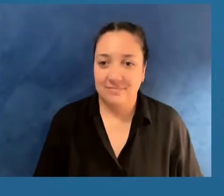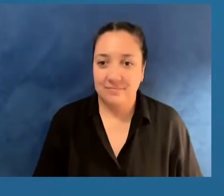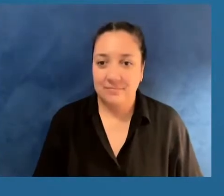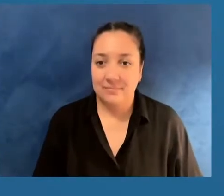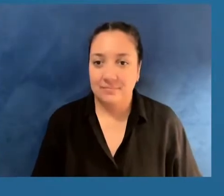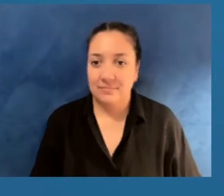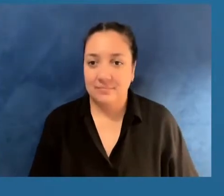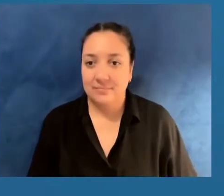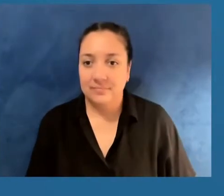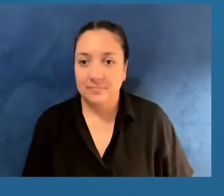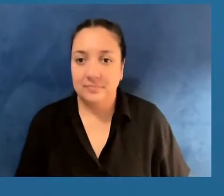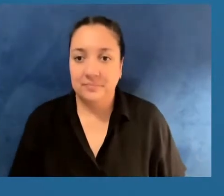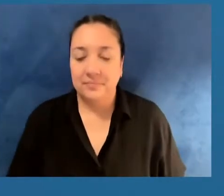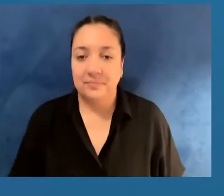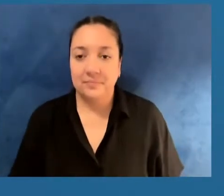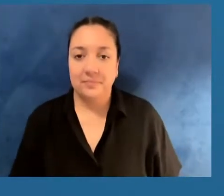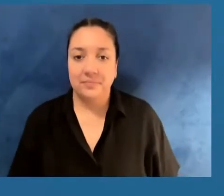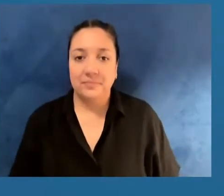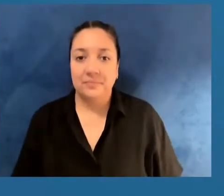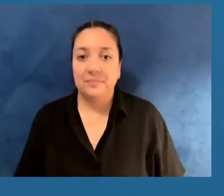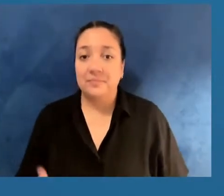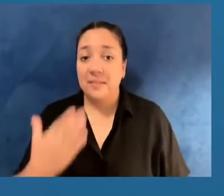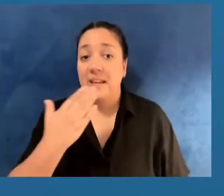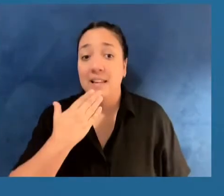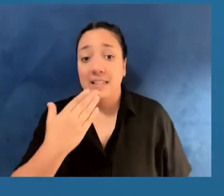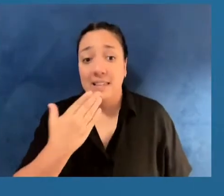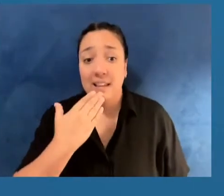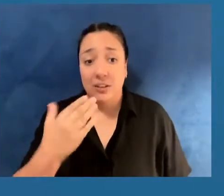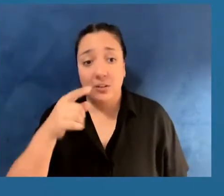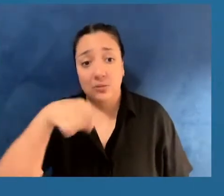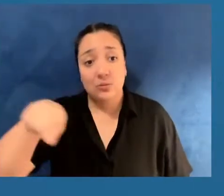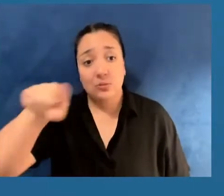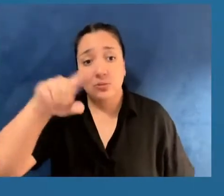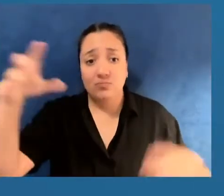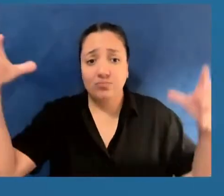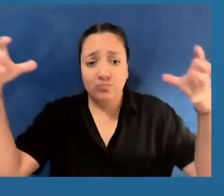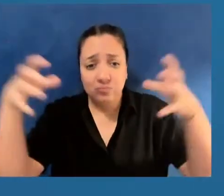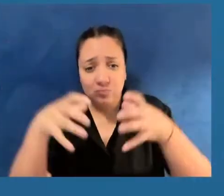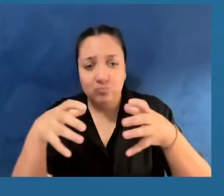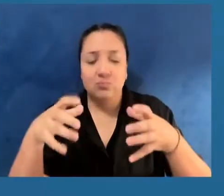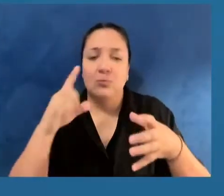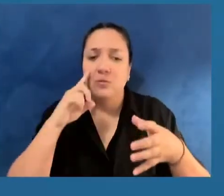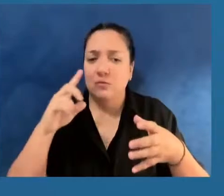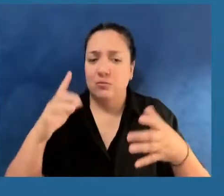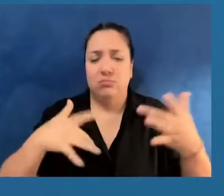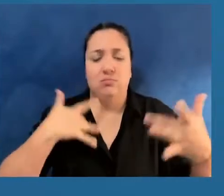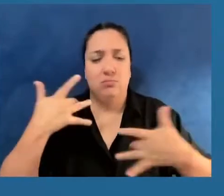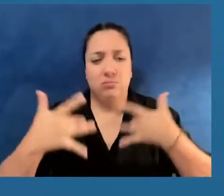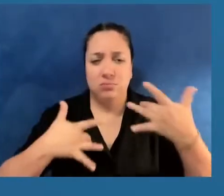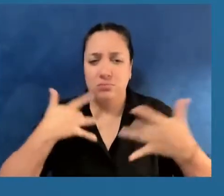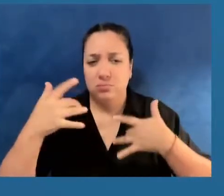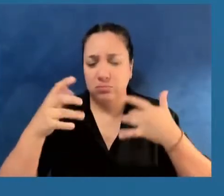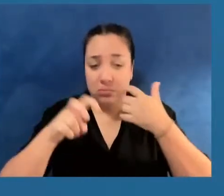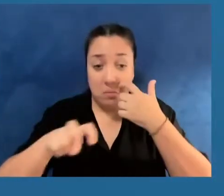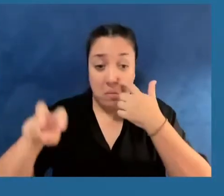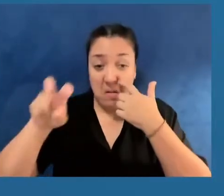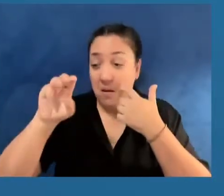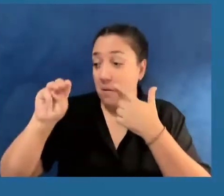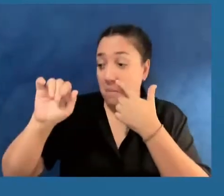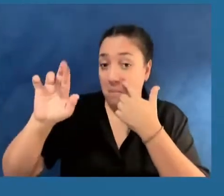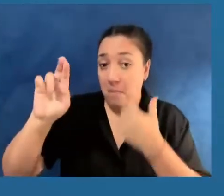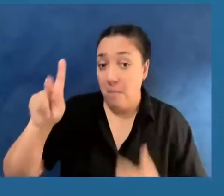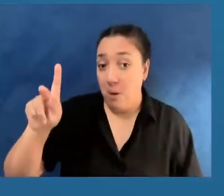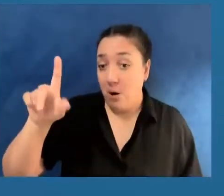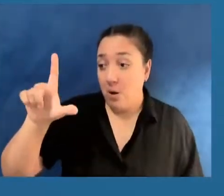Thank you for joining us as we continue what has been an extraordinary journey, and I want to thank the Superintendent, Mark Laurie, for hosting us here today,